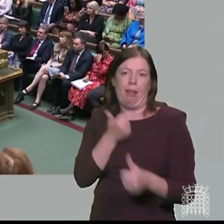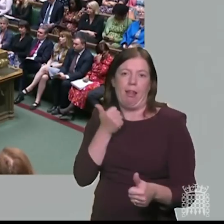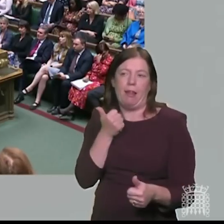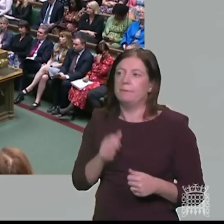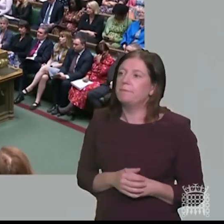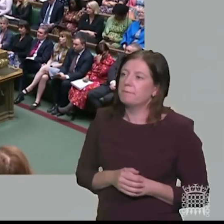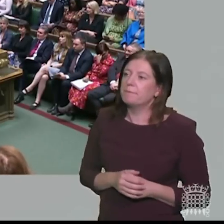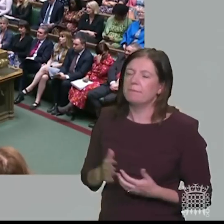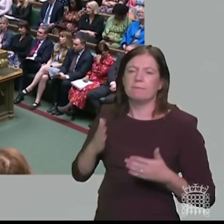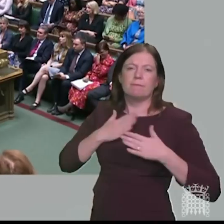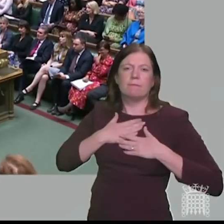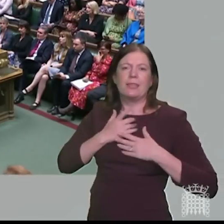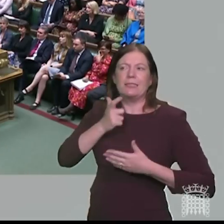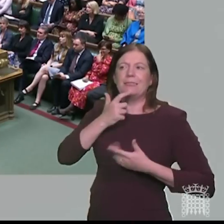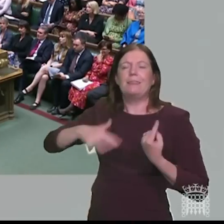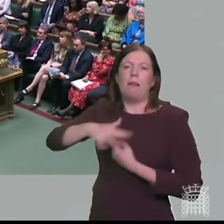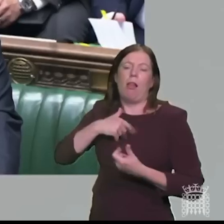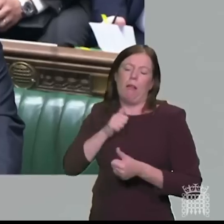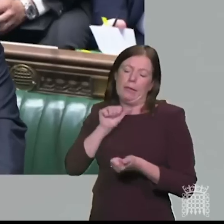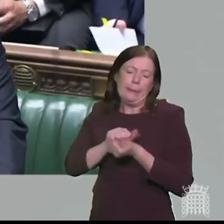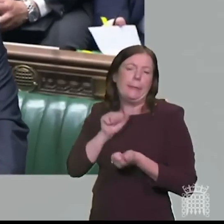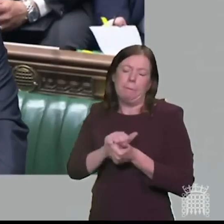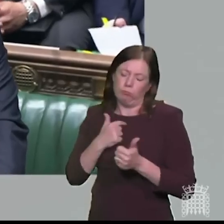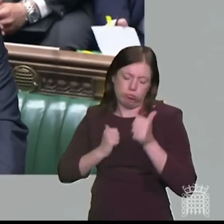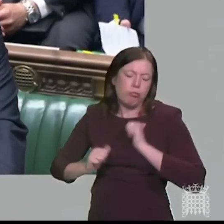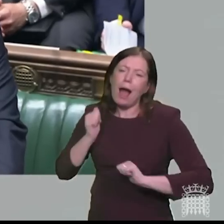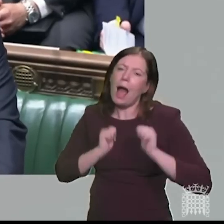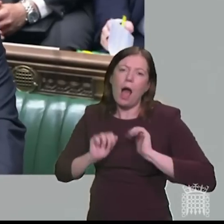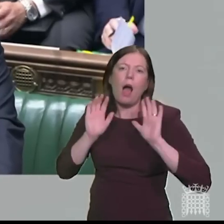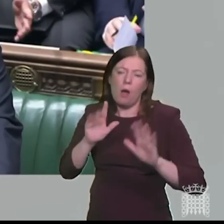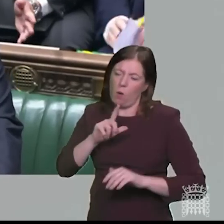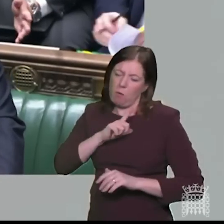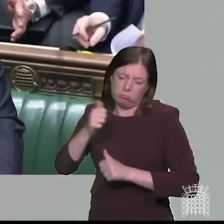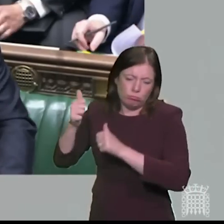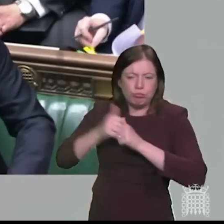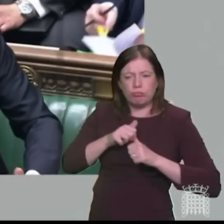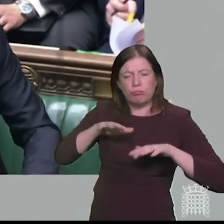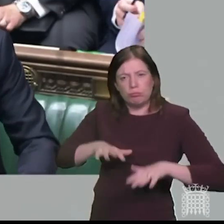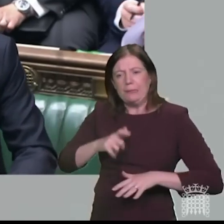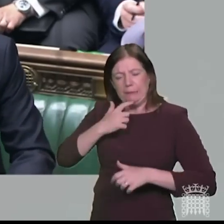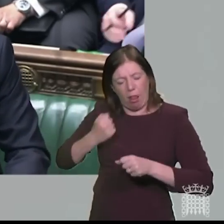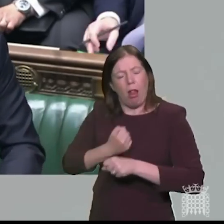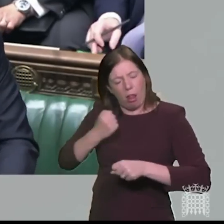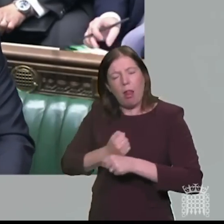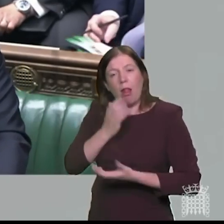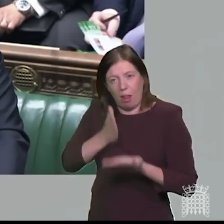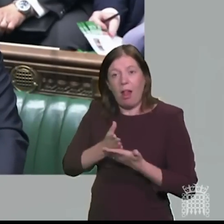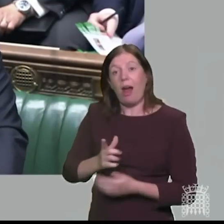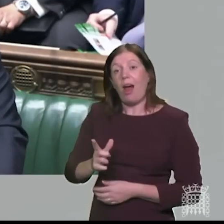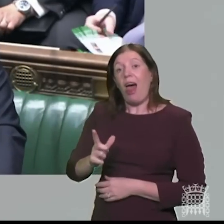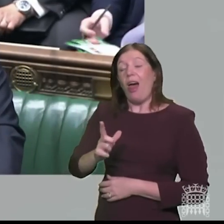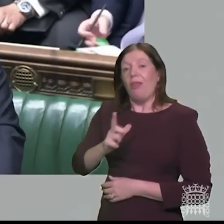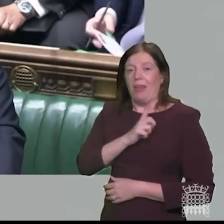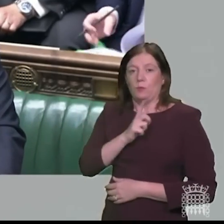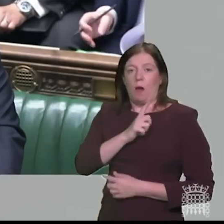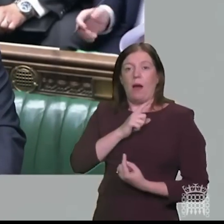Mr. Speaker, we're proud to support the steel industry and value the contribution that it makes to this country, which is why we've put in place